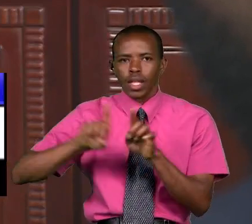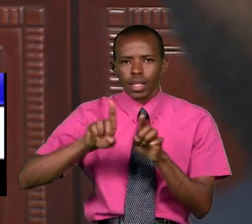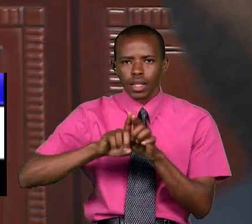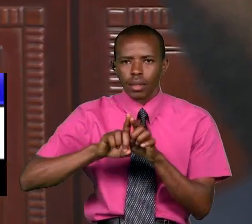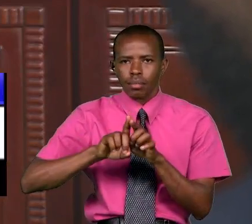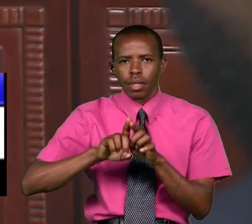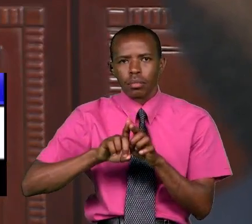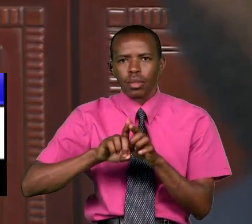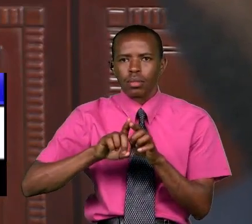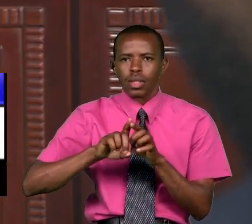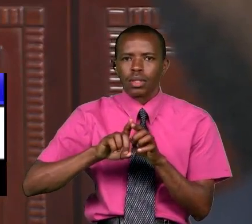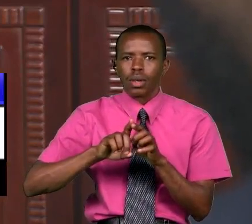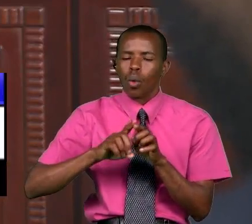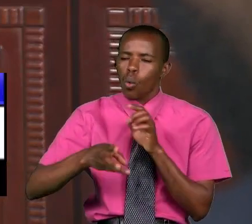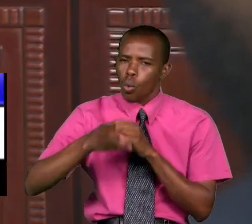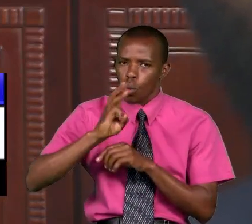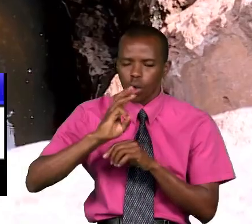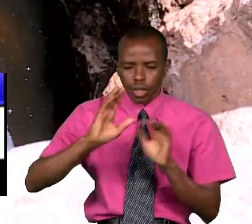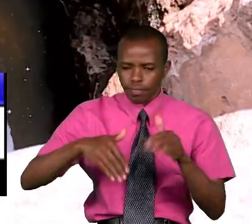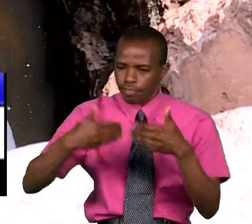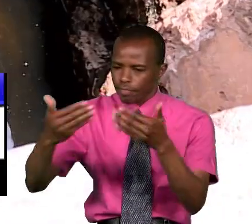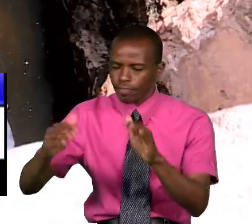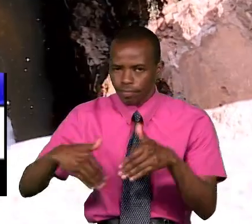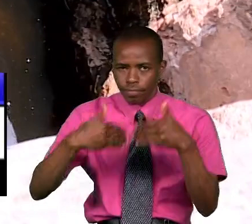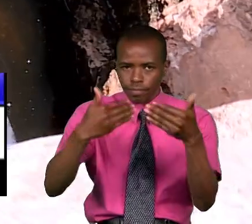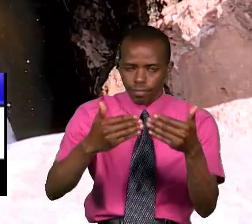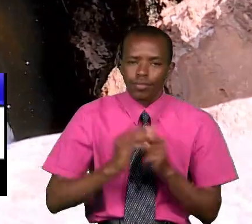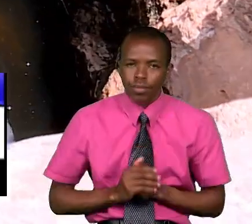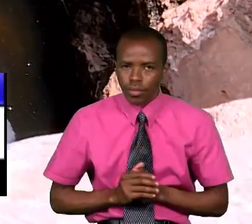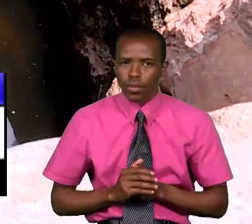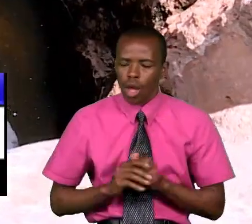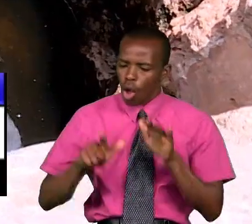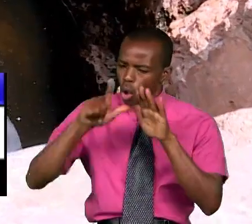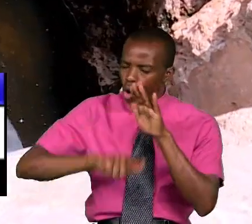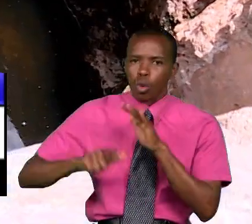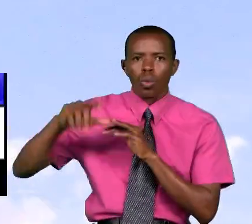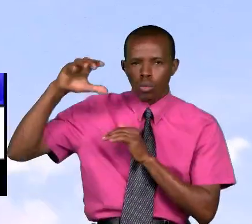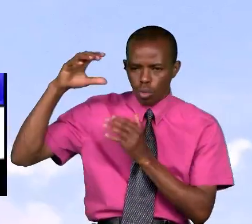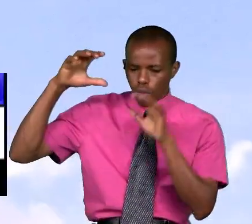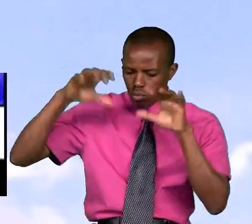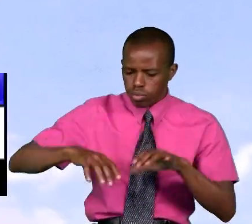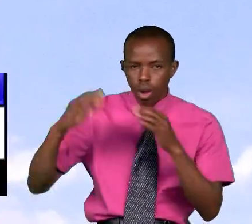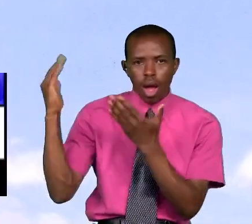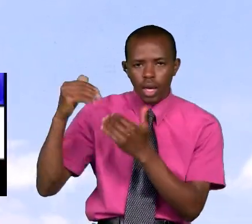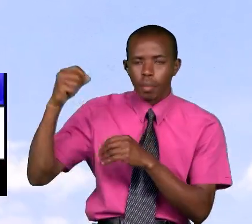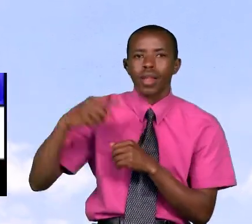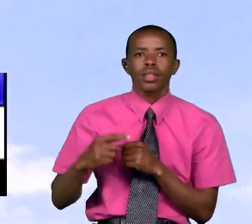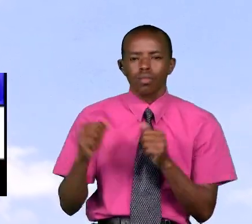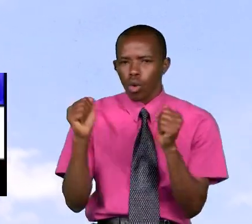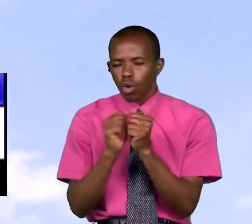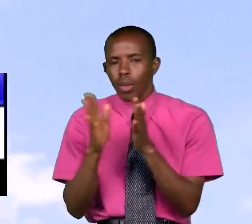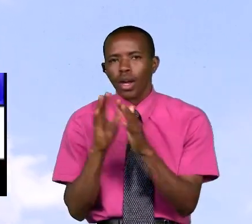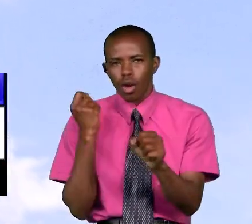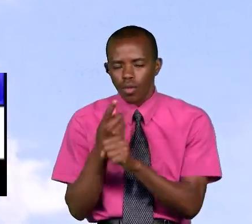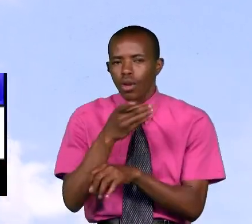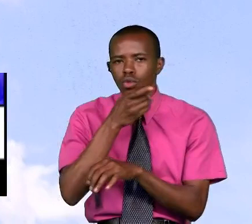some rehabilitation of some water facilities. Due to the projections of low amount of rainfall in October and November this year, the